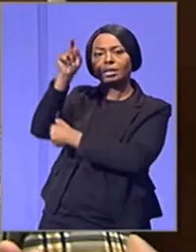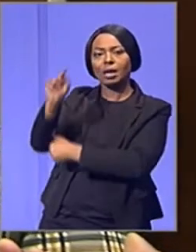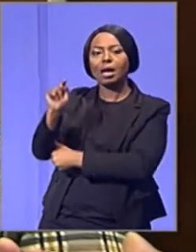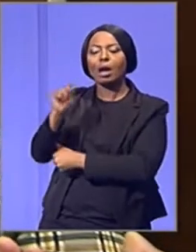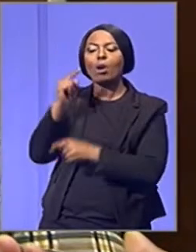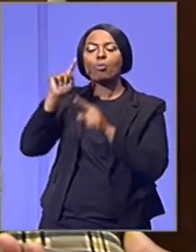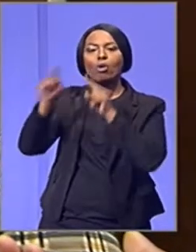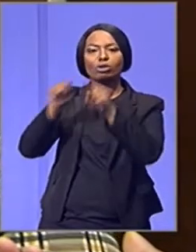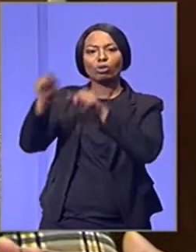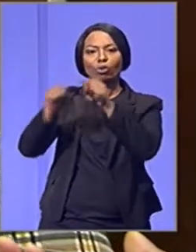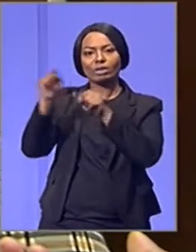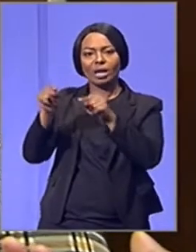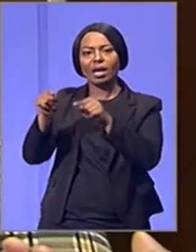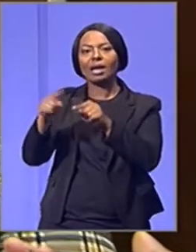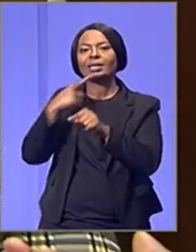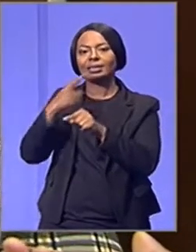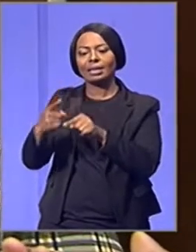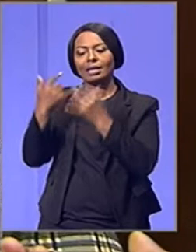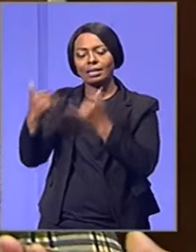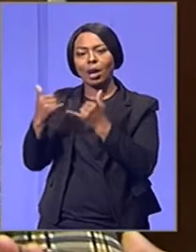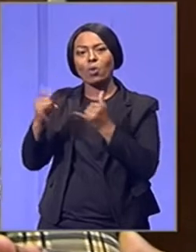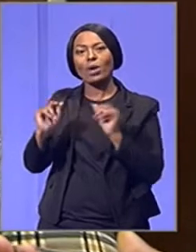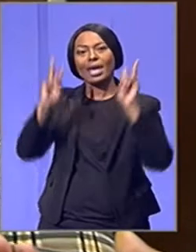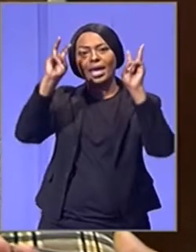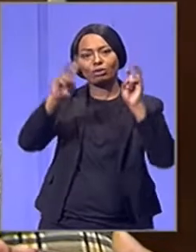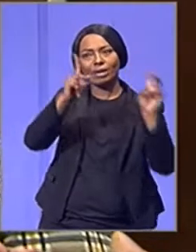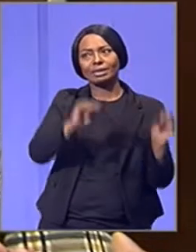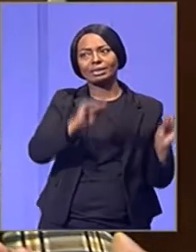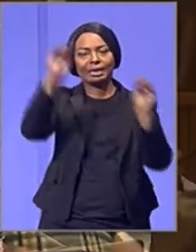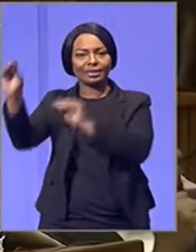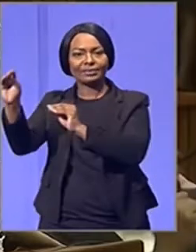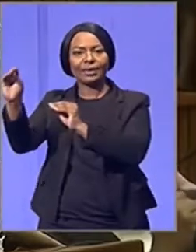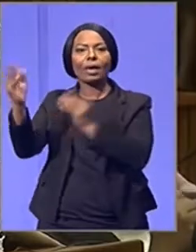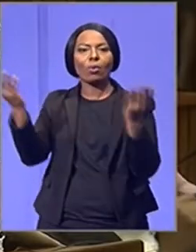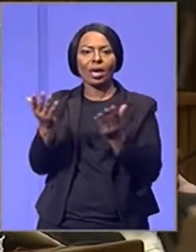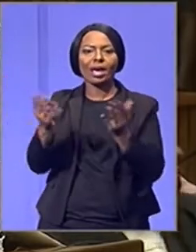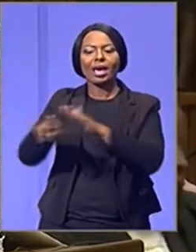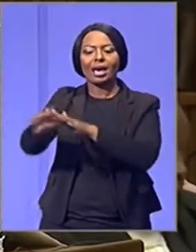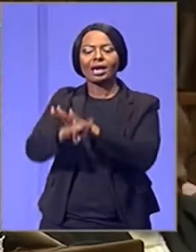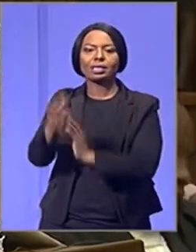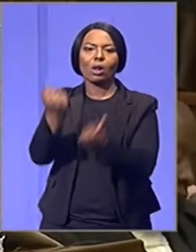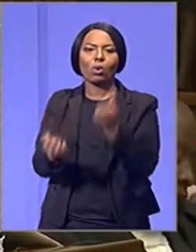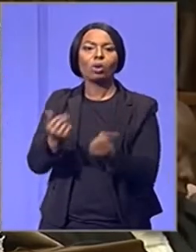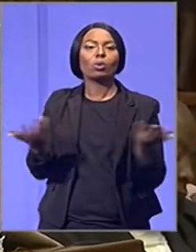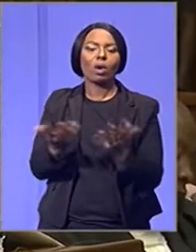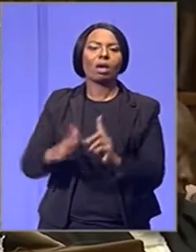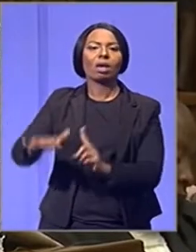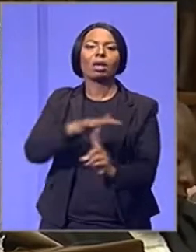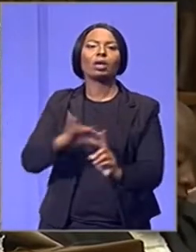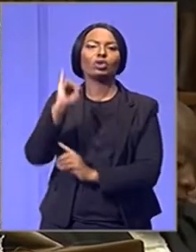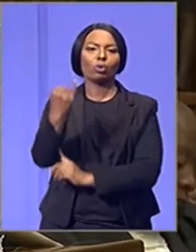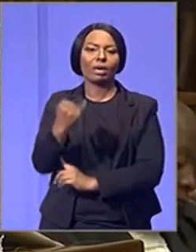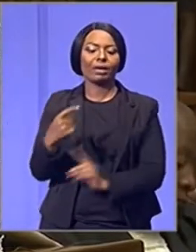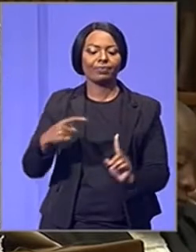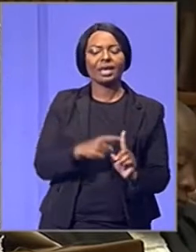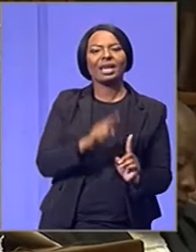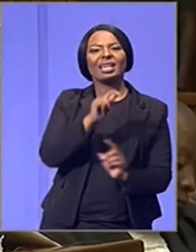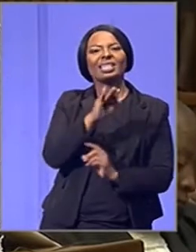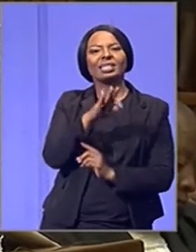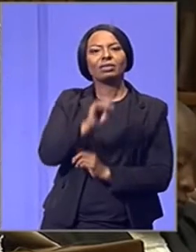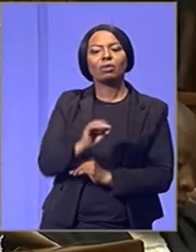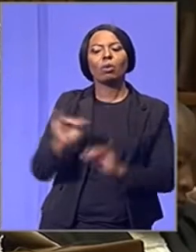matter should be transferred to the regional court in Johannesburg. Teffo o solofetse go tswelela ka go emela balotofatswa